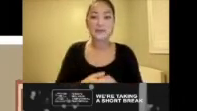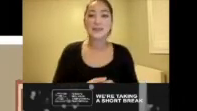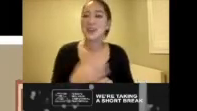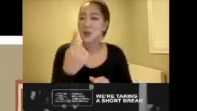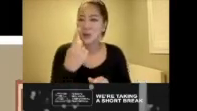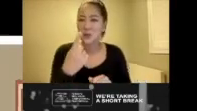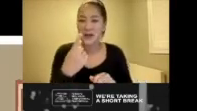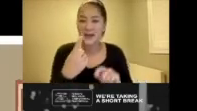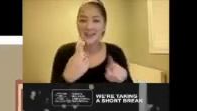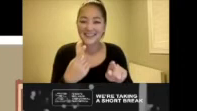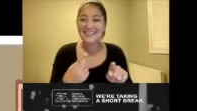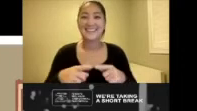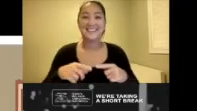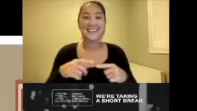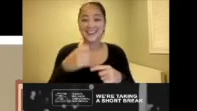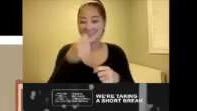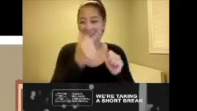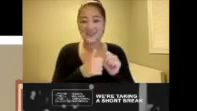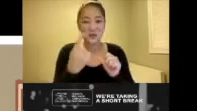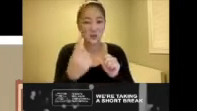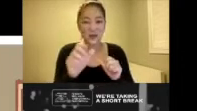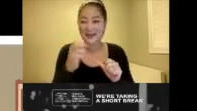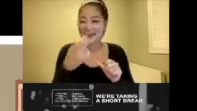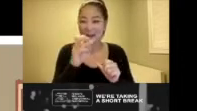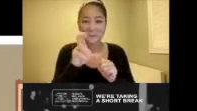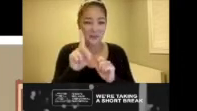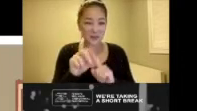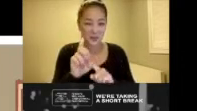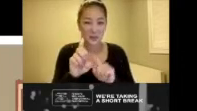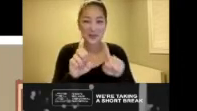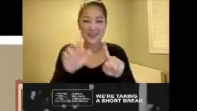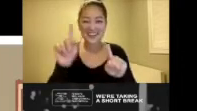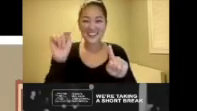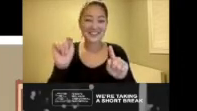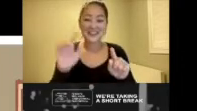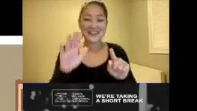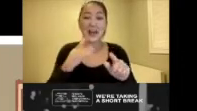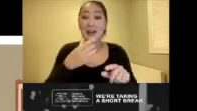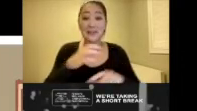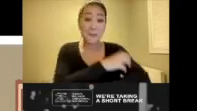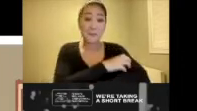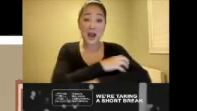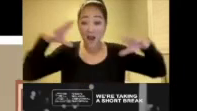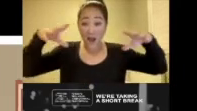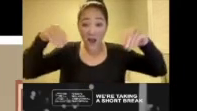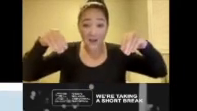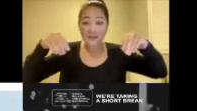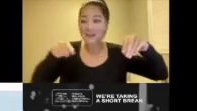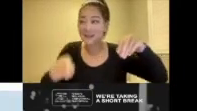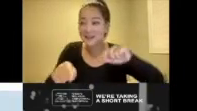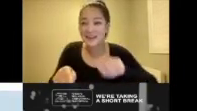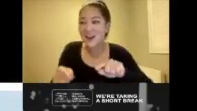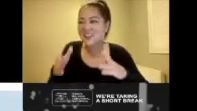the electricity goes out and it's Thanksgiving and Luke really wants that turkey in the oven. Of course, they don't know how to make